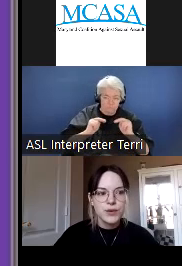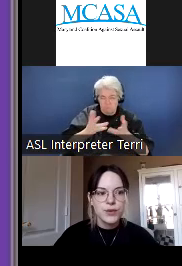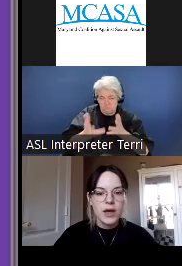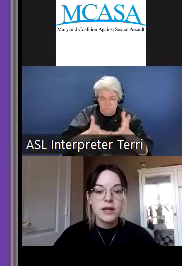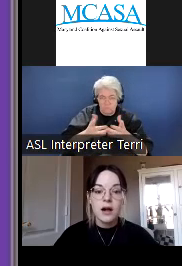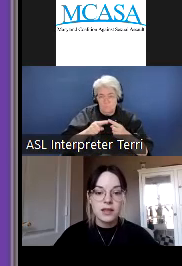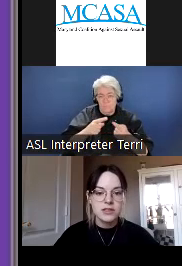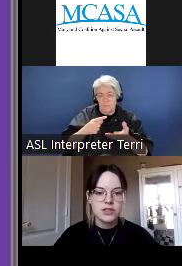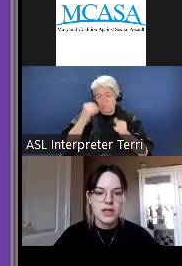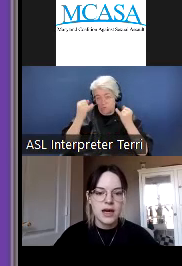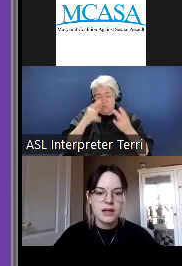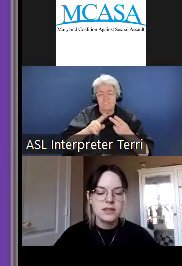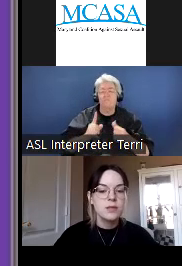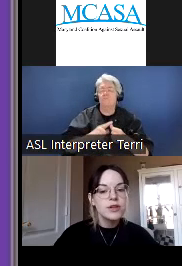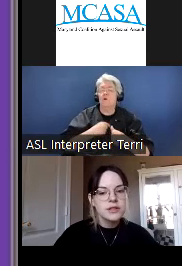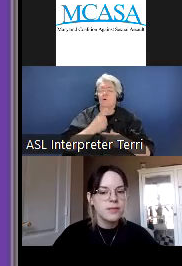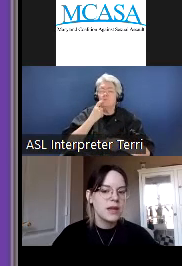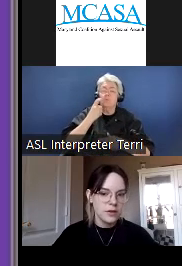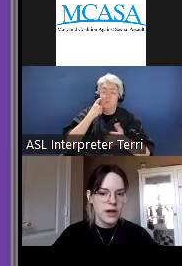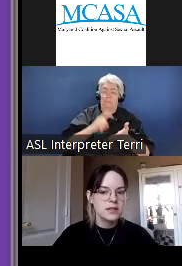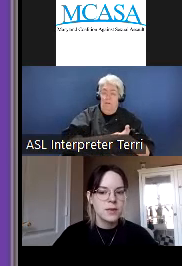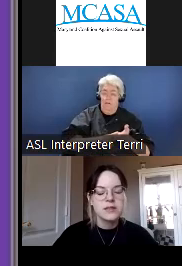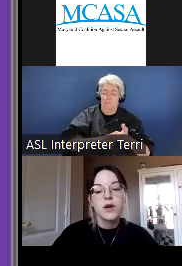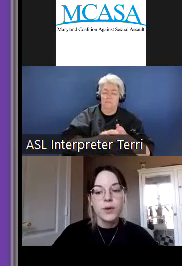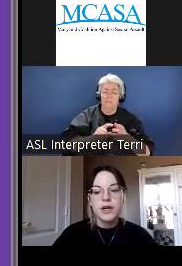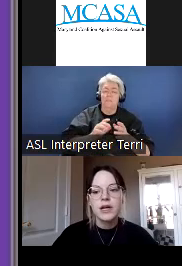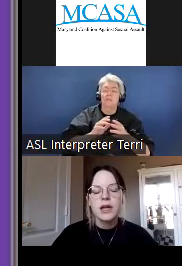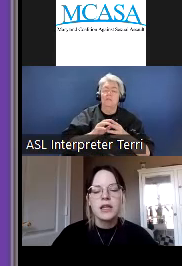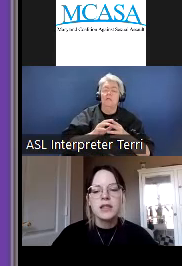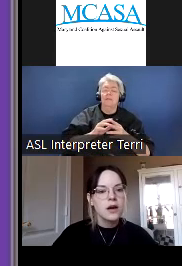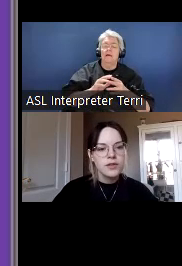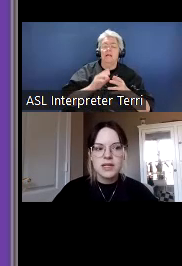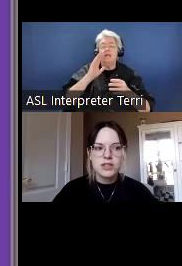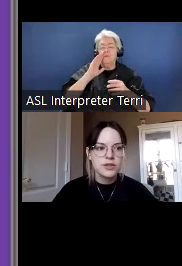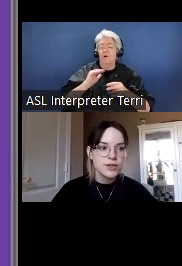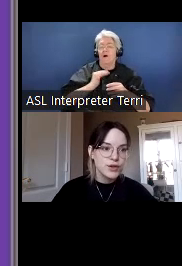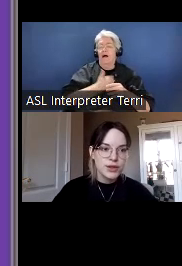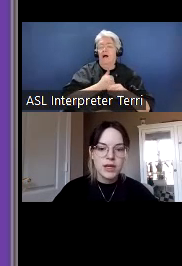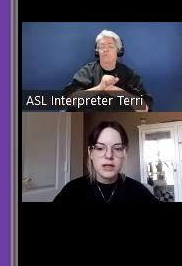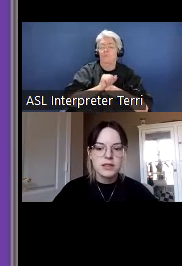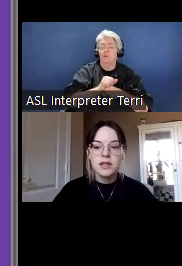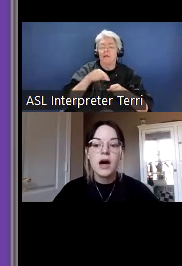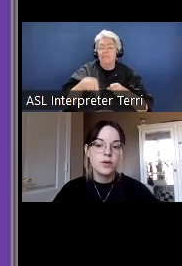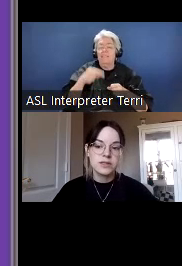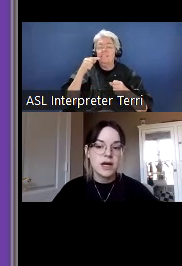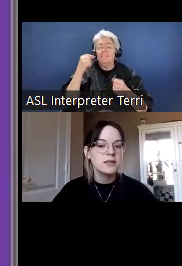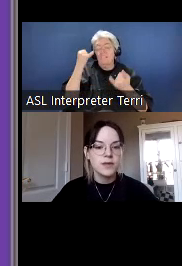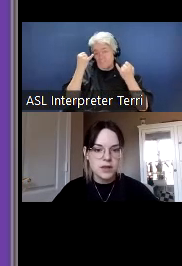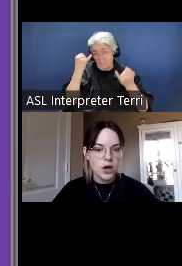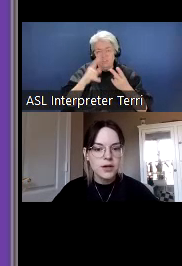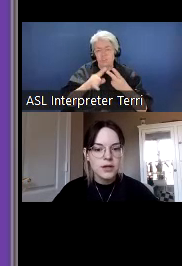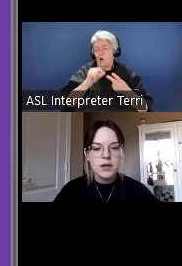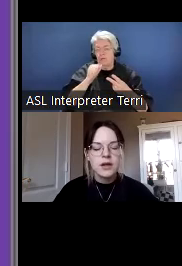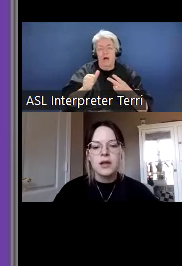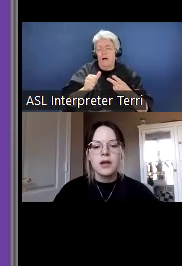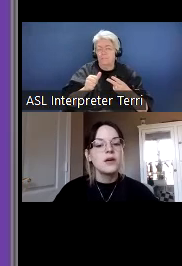wanted to acknowledge that, similar to many other aspects of our work, these conversations are certainly not one size